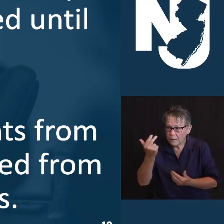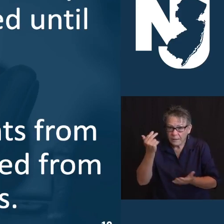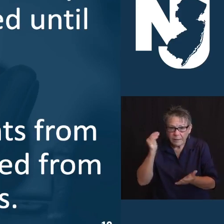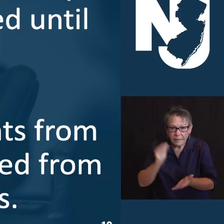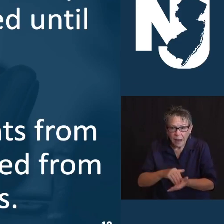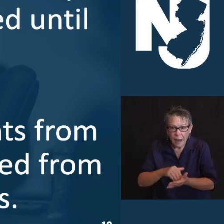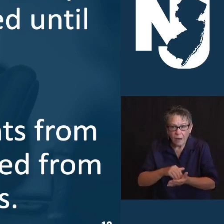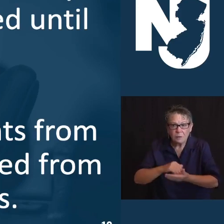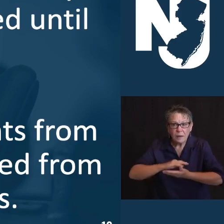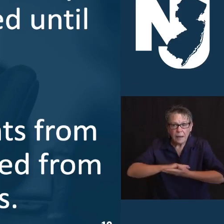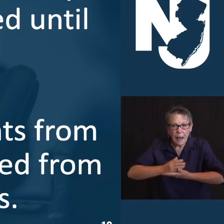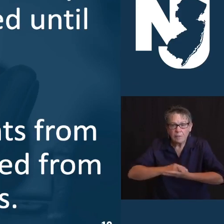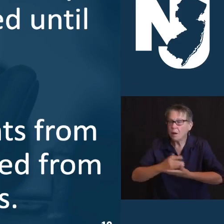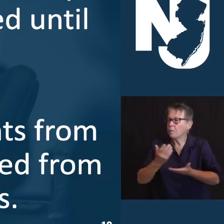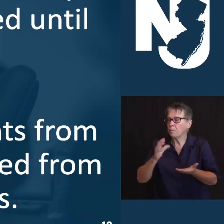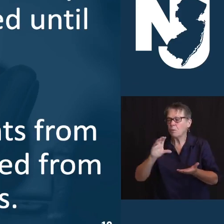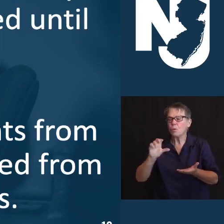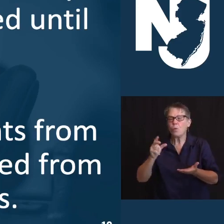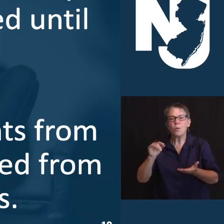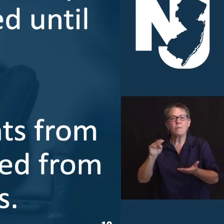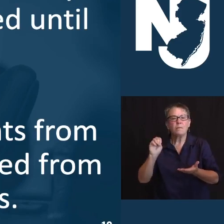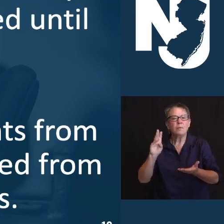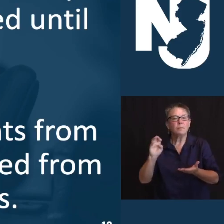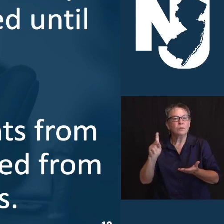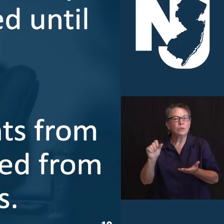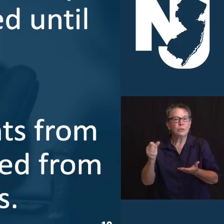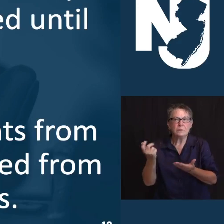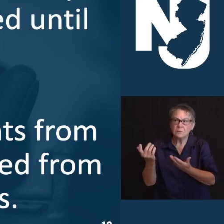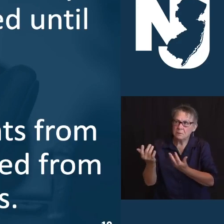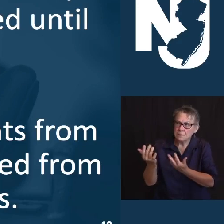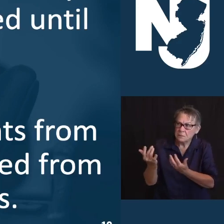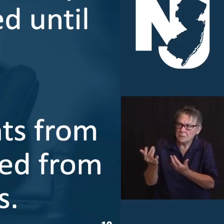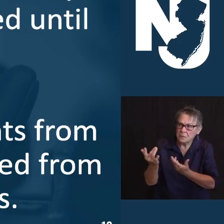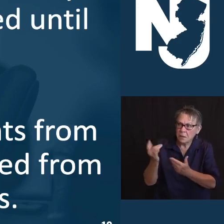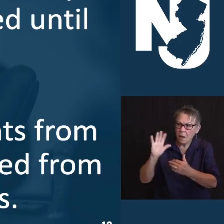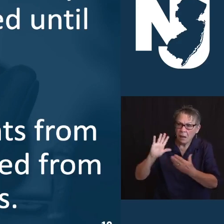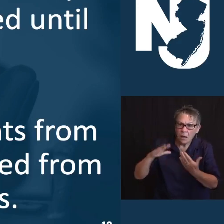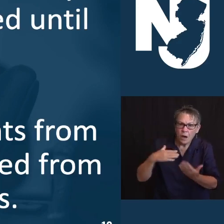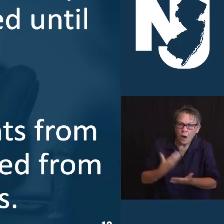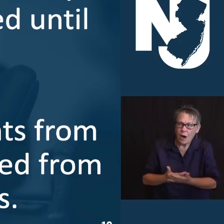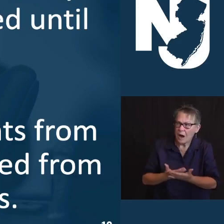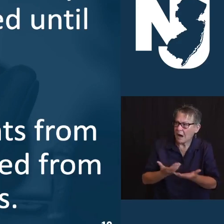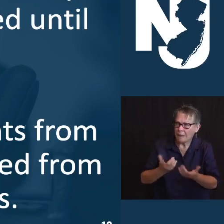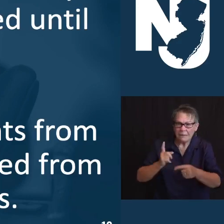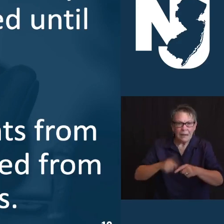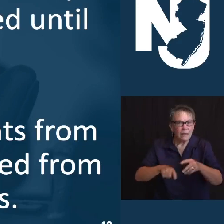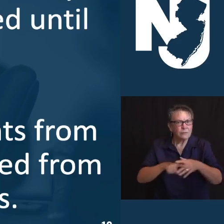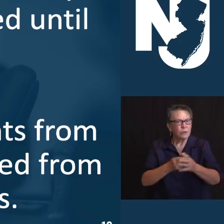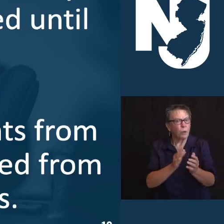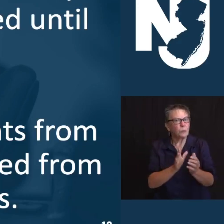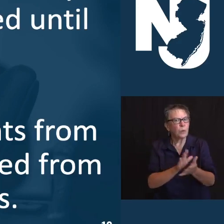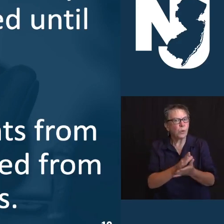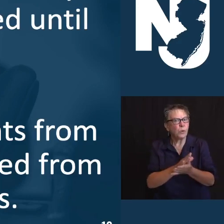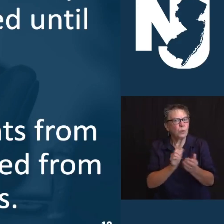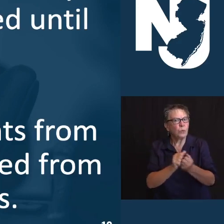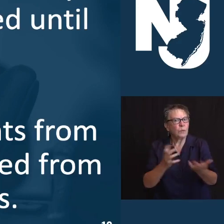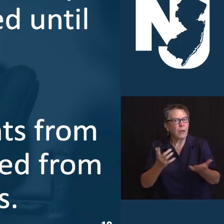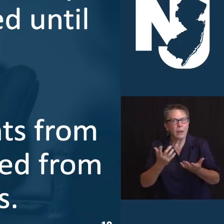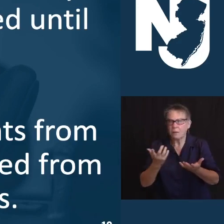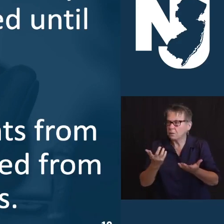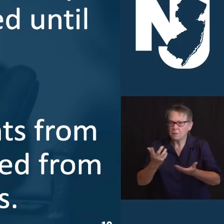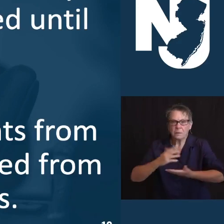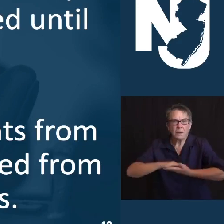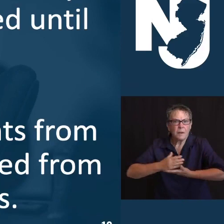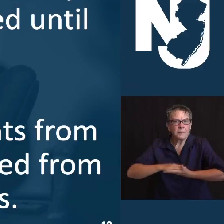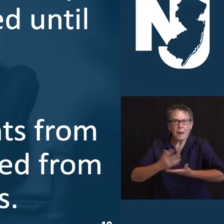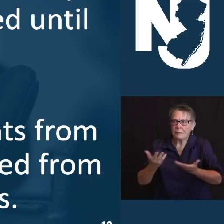districts are as well. We're incredibly proud. I think they're putting up today on the Department of Education's dashboard, Mahan